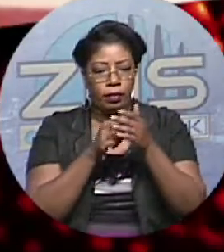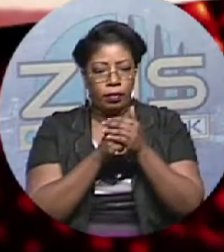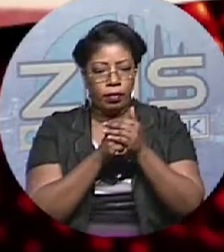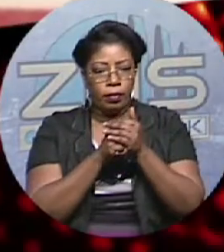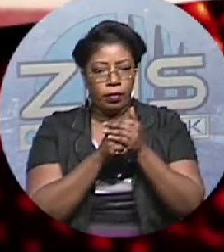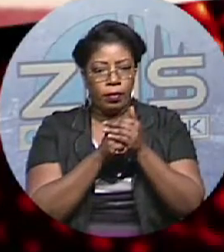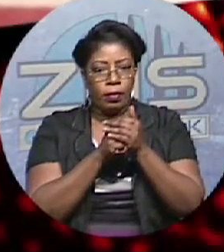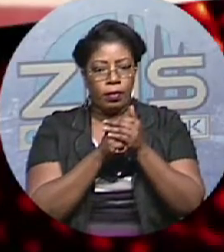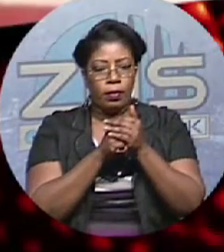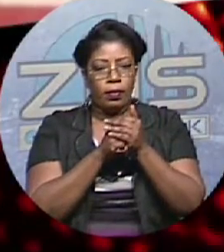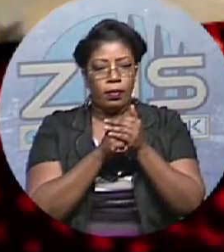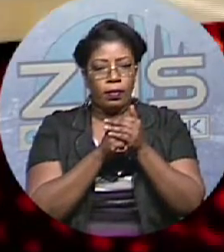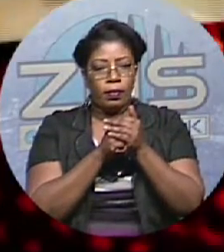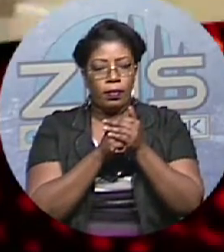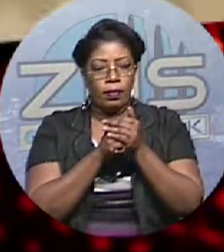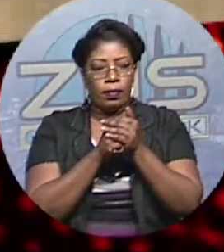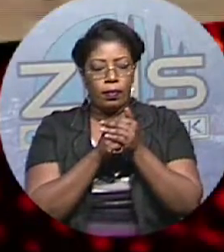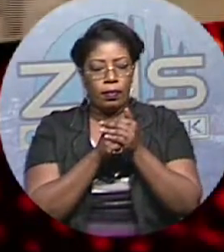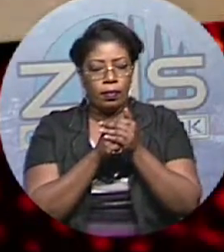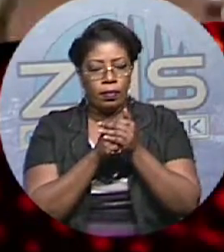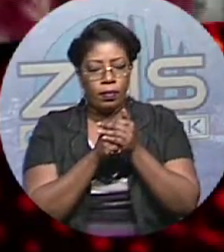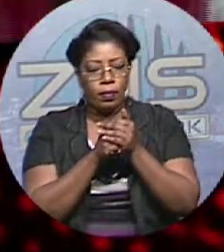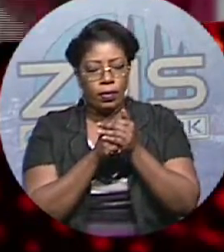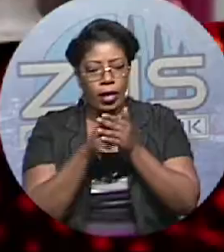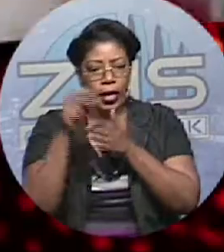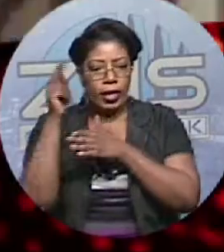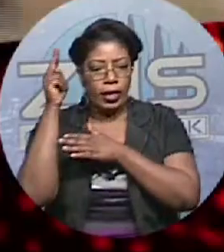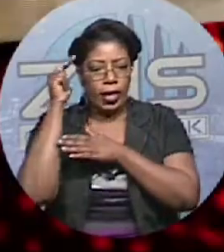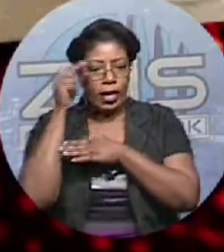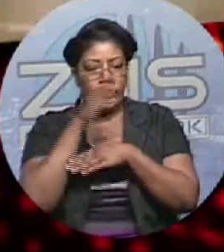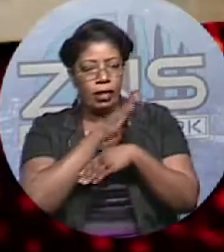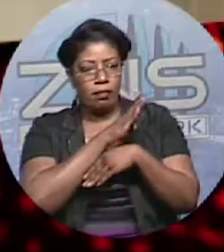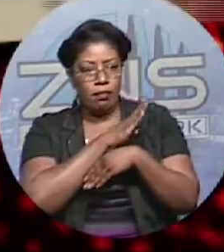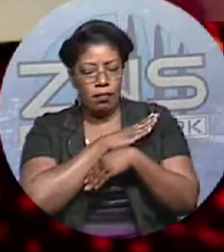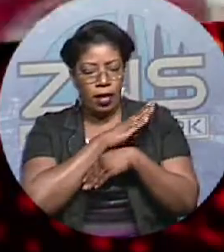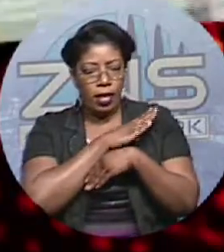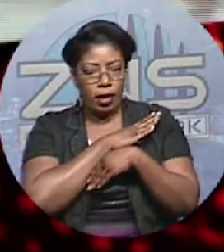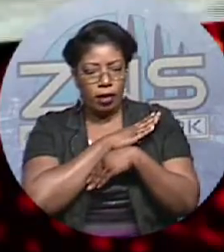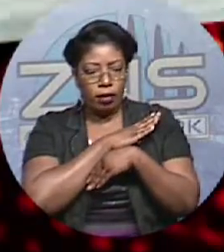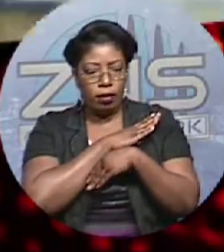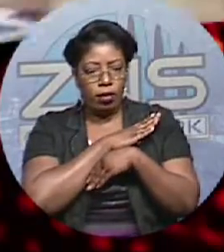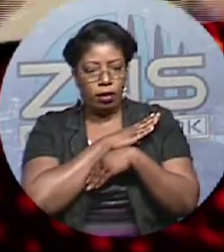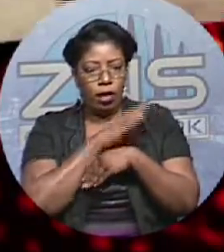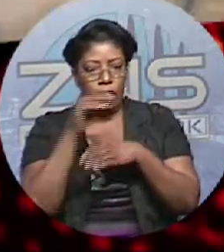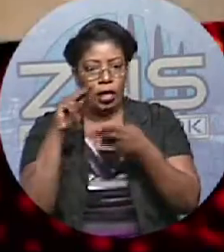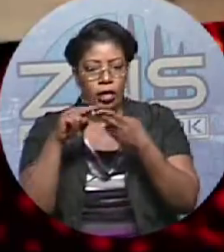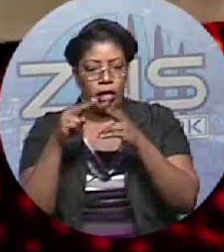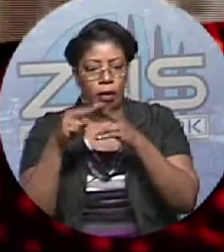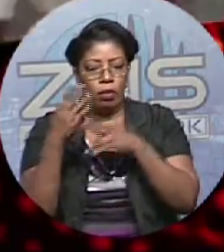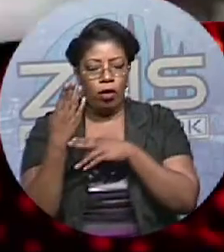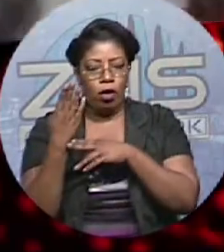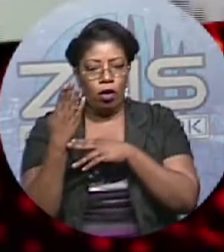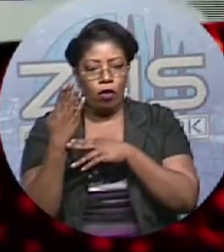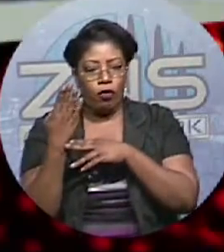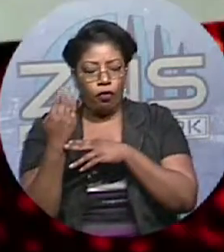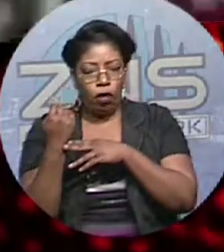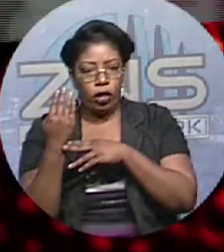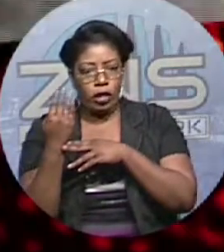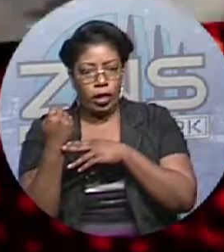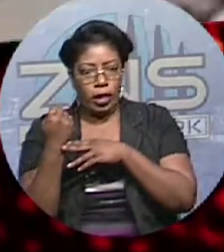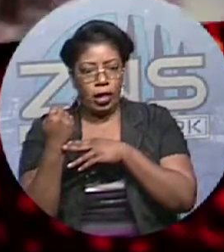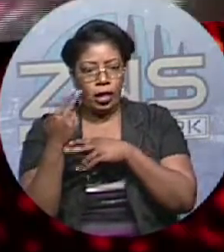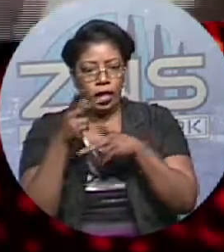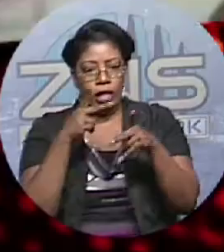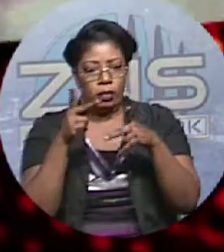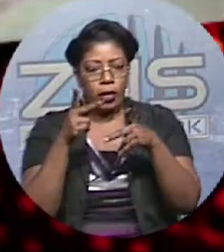the Midwest region. Nathan Bain and the Southland Conference champs, number 14, Stephen F. Austin, have a tough going